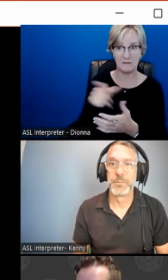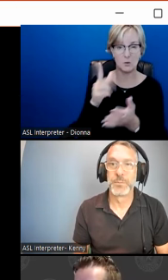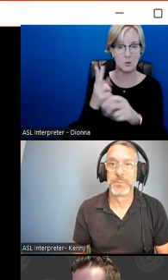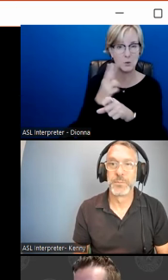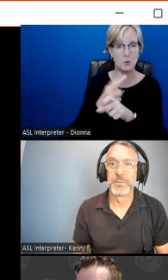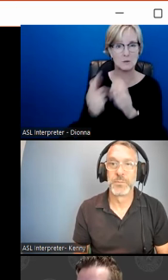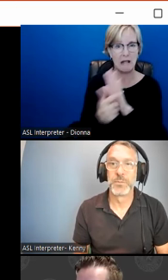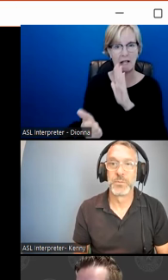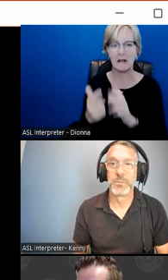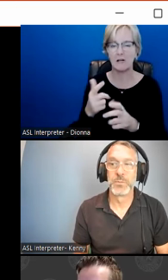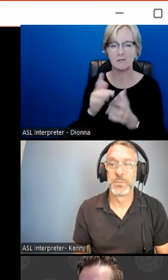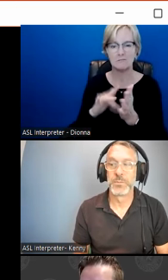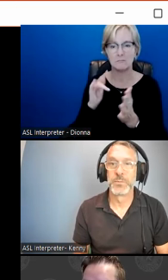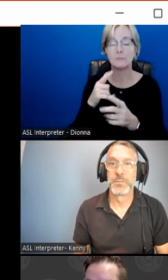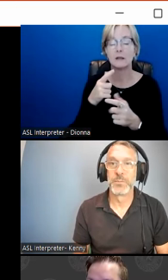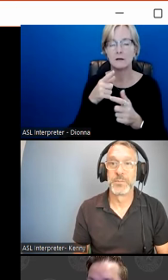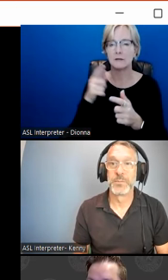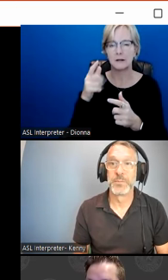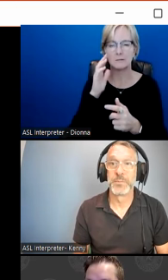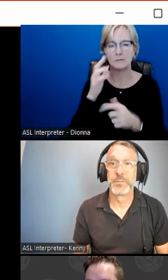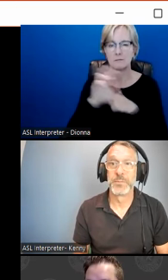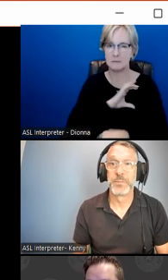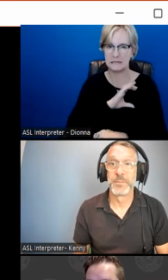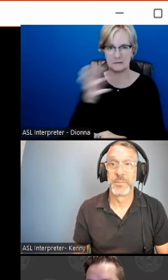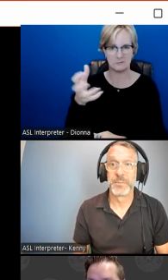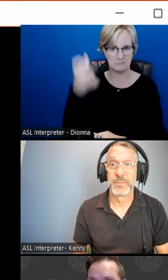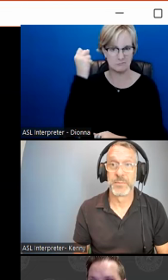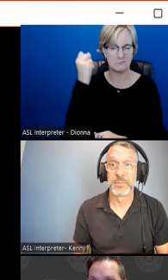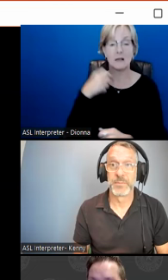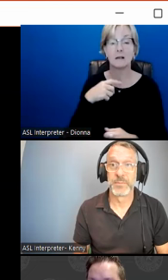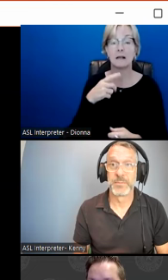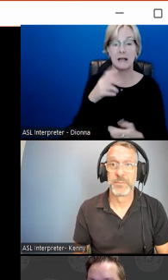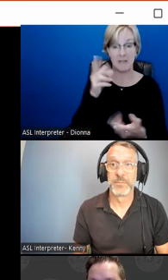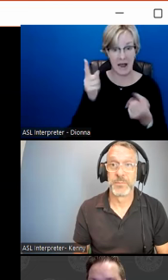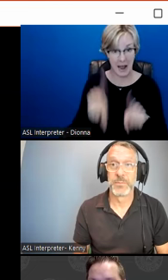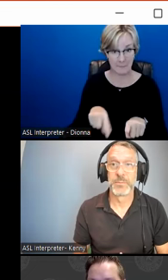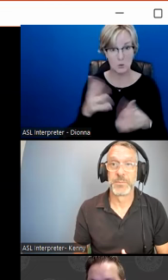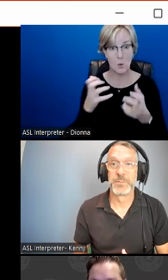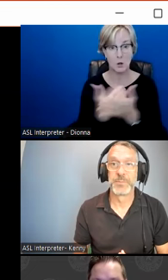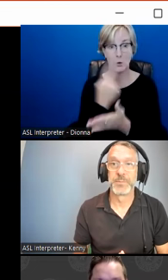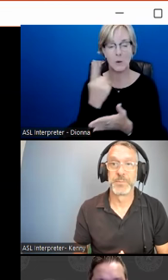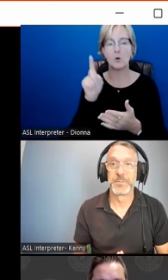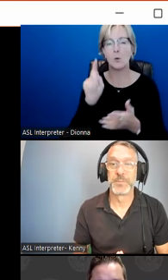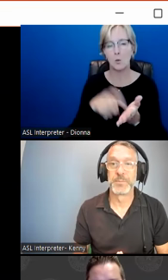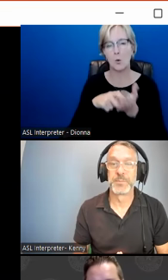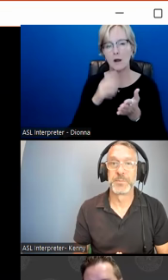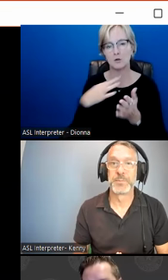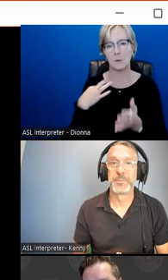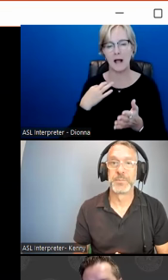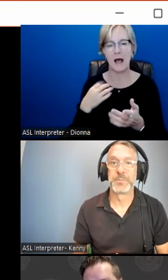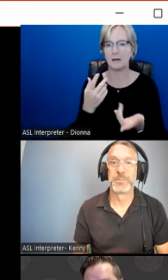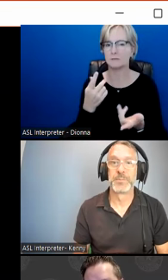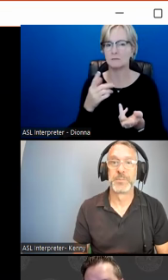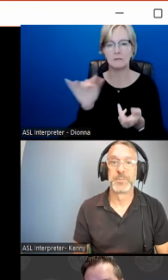illegally. If your placard is seized by law enforcement and you would like a new one, you will be required to apply as though it was an